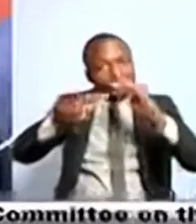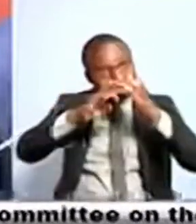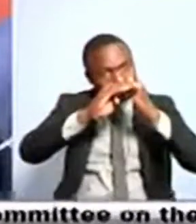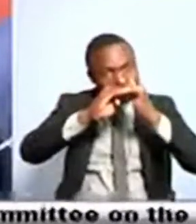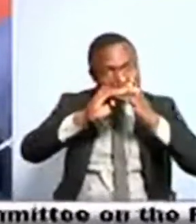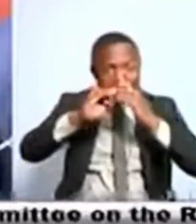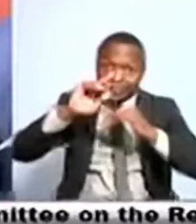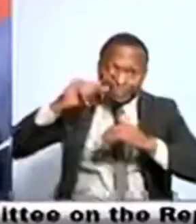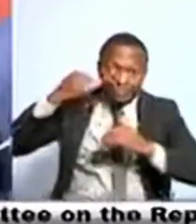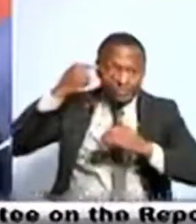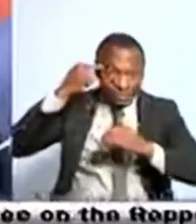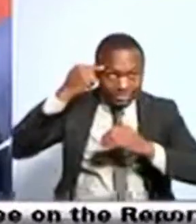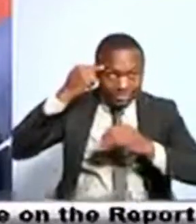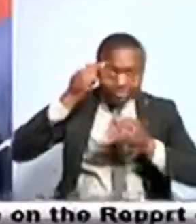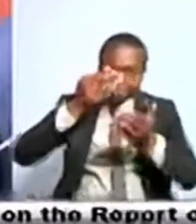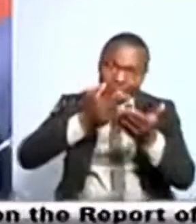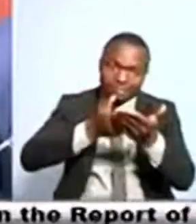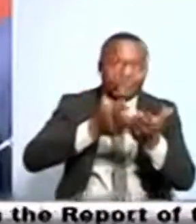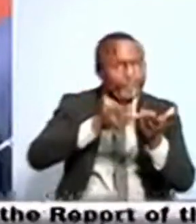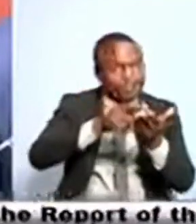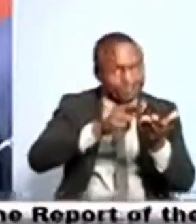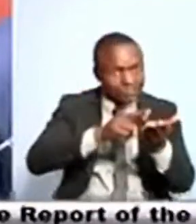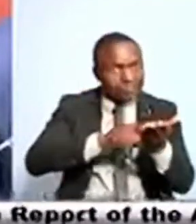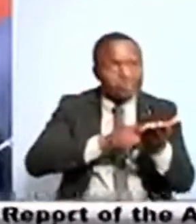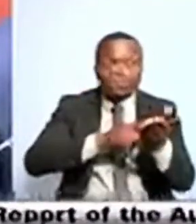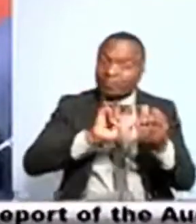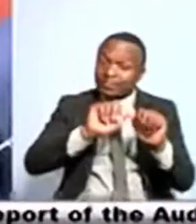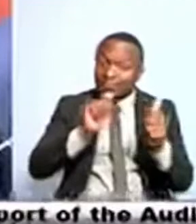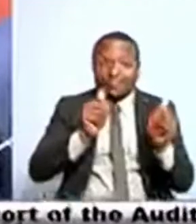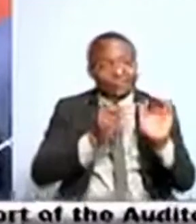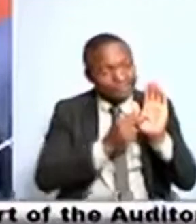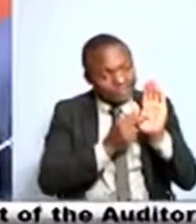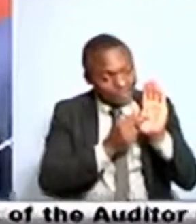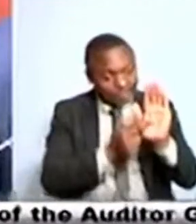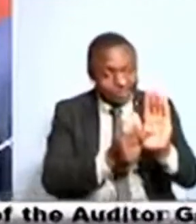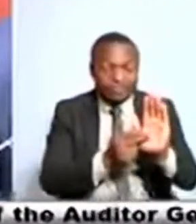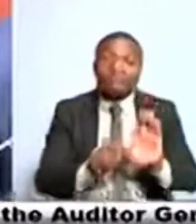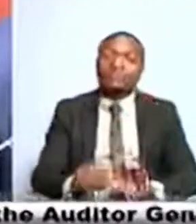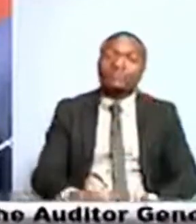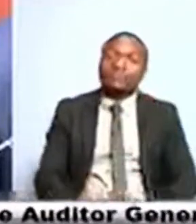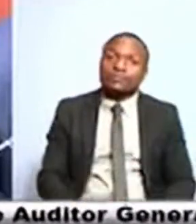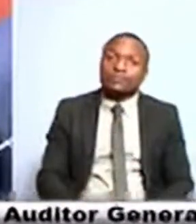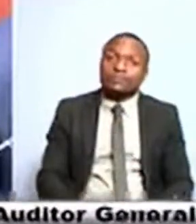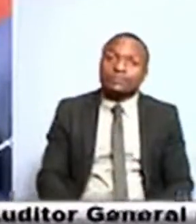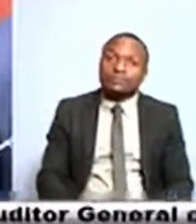government. And in this report, they are ably demonstrated by